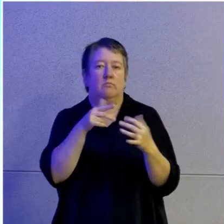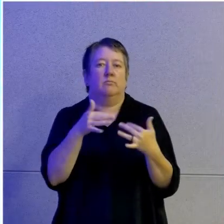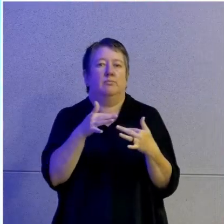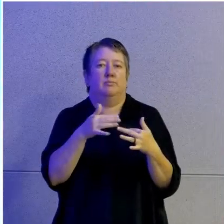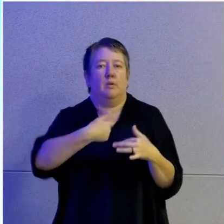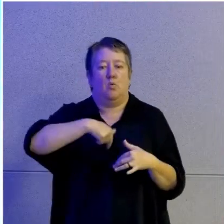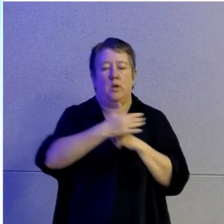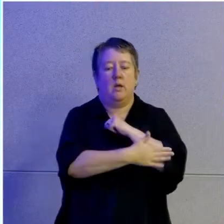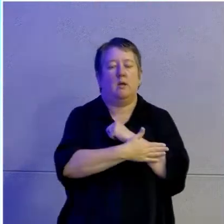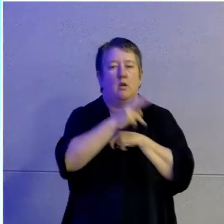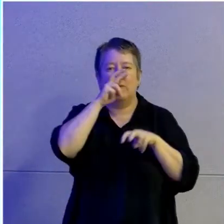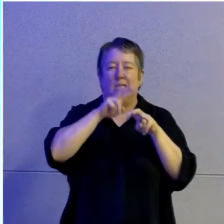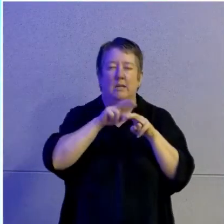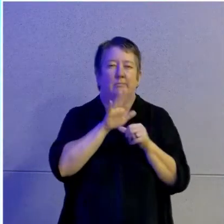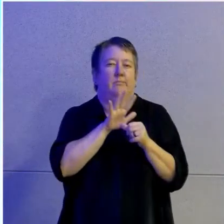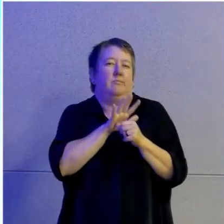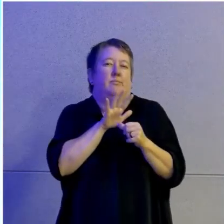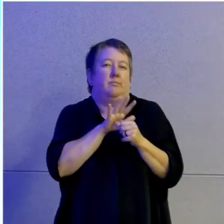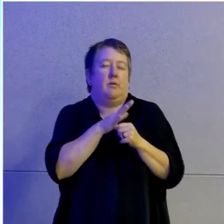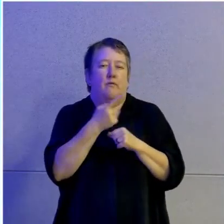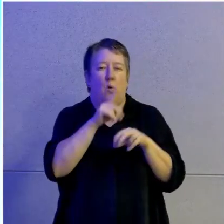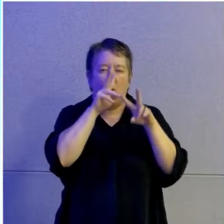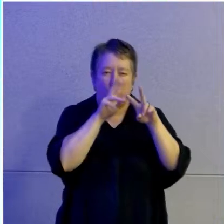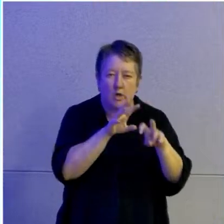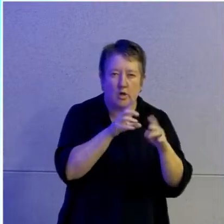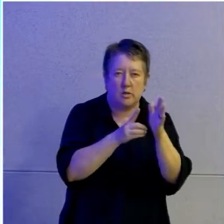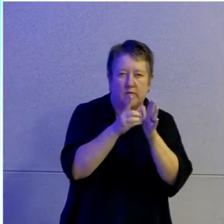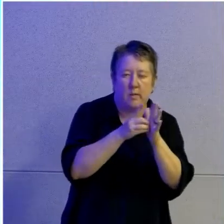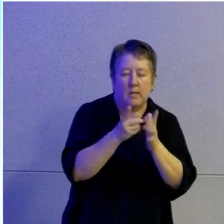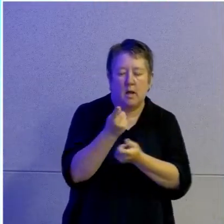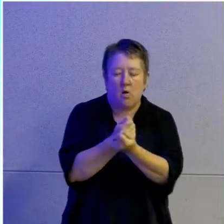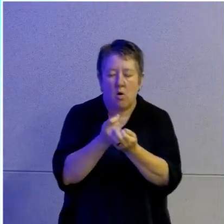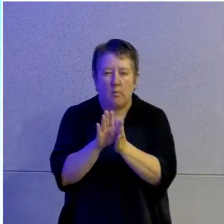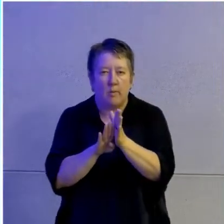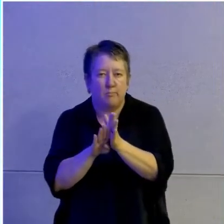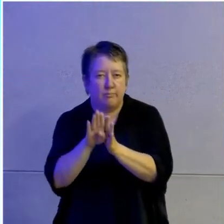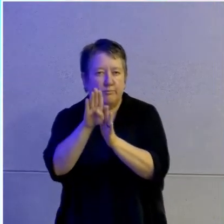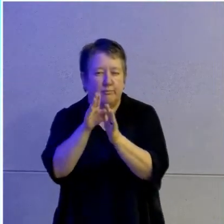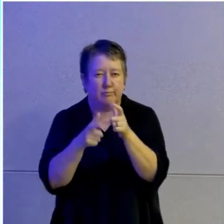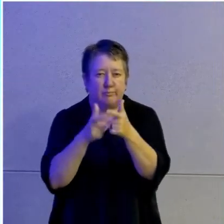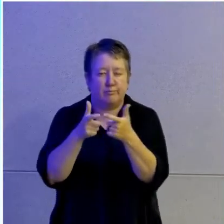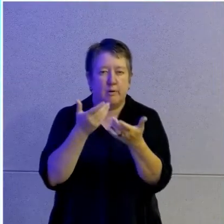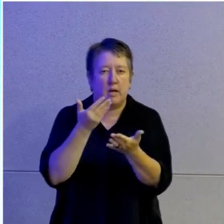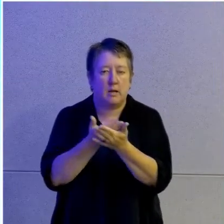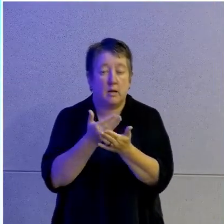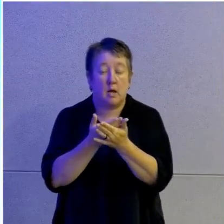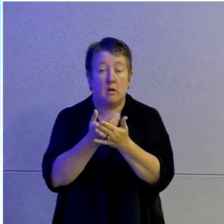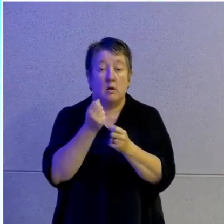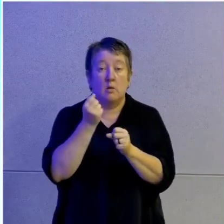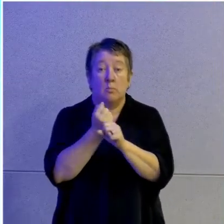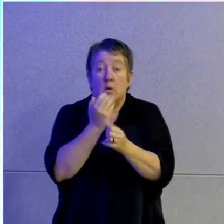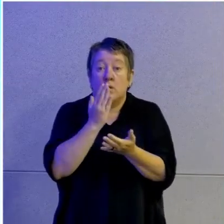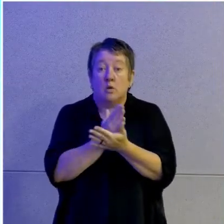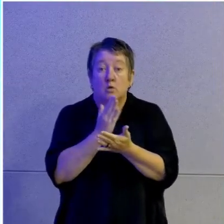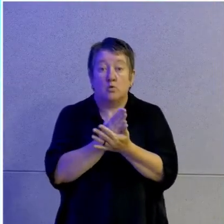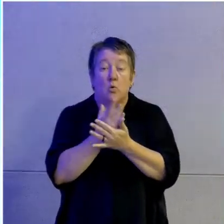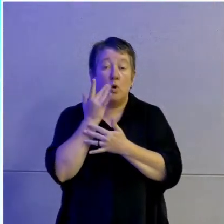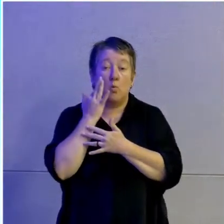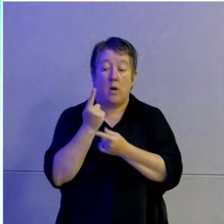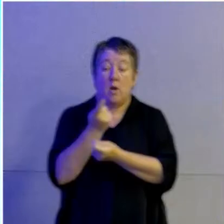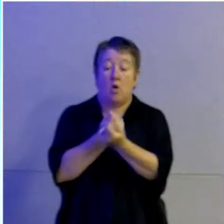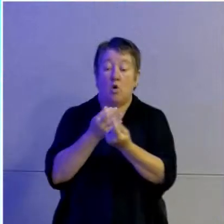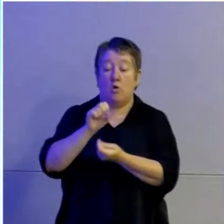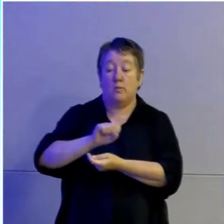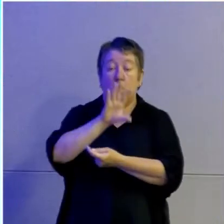as a country when it comes to the issue of R&D, in building the economy, in making sure that when it comes to strengthening the economy of our